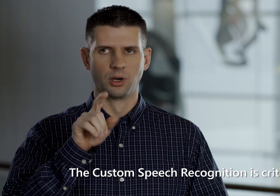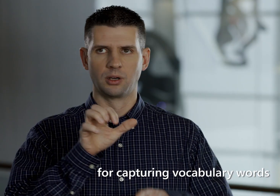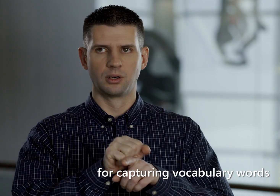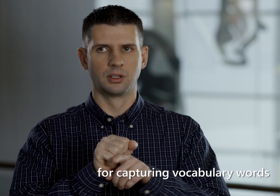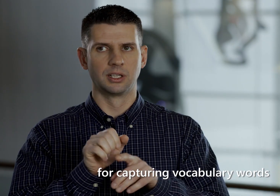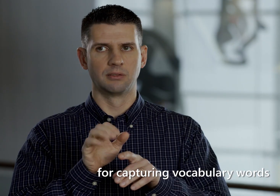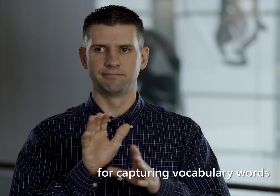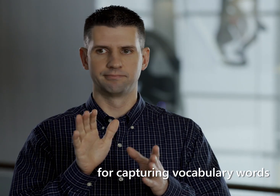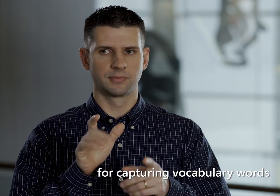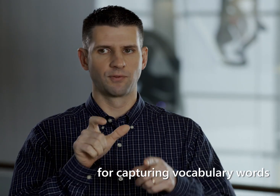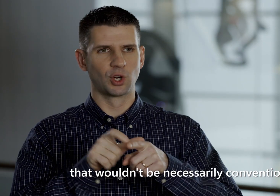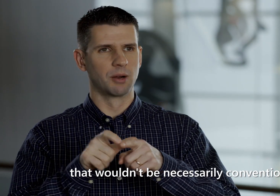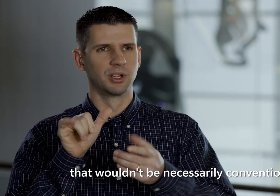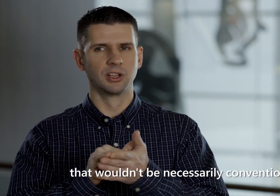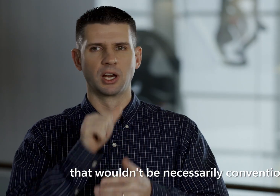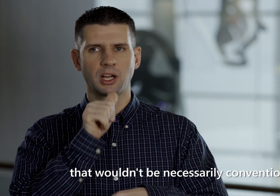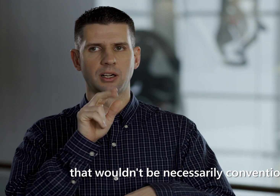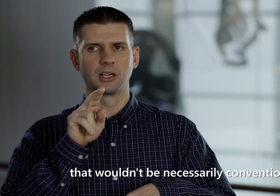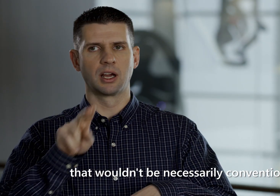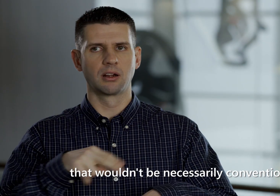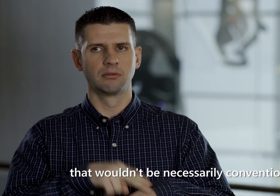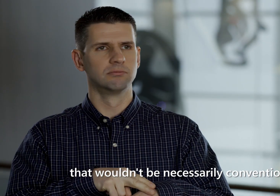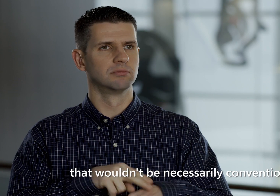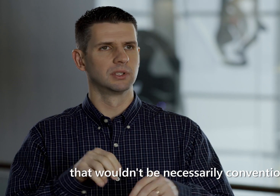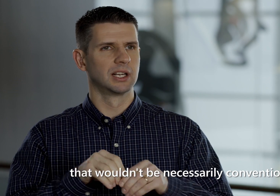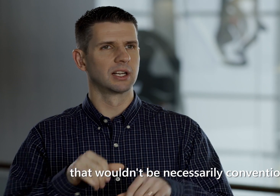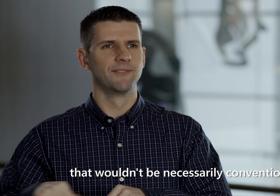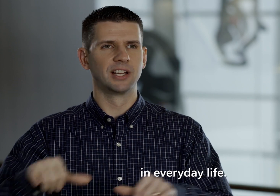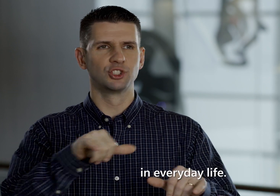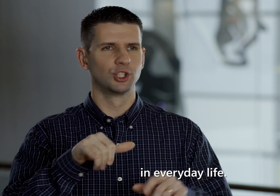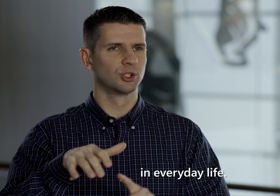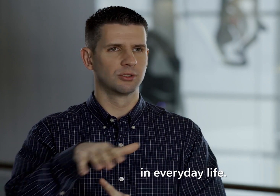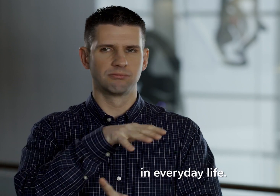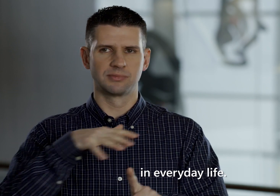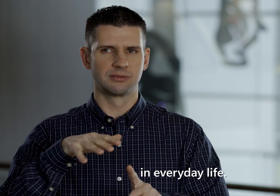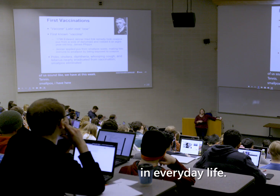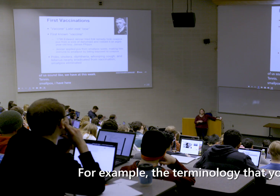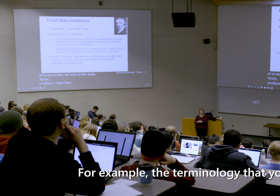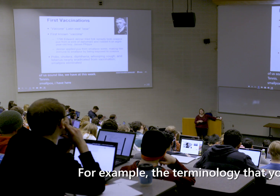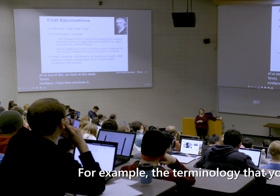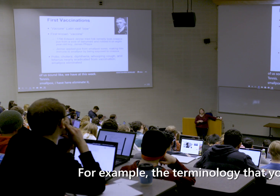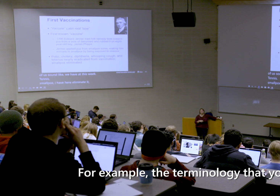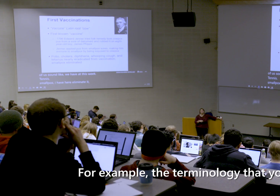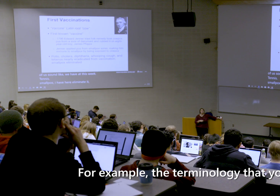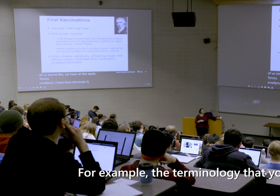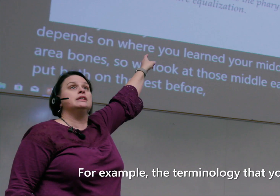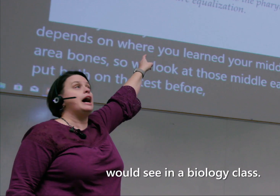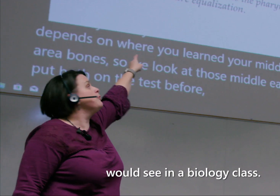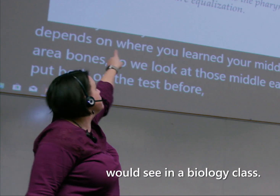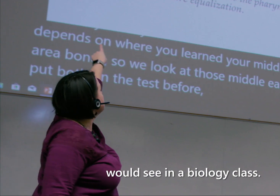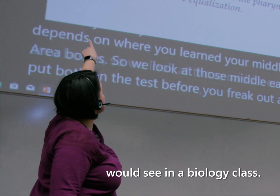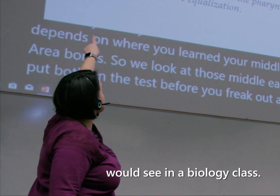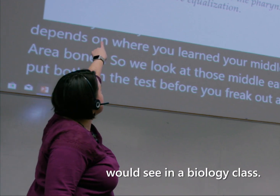for capturing vocabulary words that wouldn't necessarily be conventional in everyday life. For example, the terminology